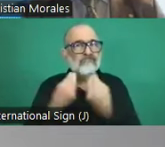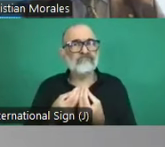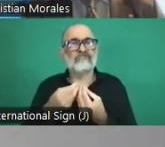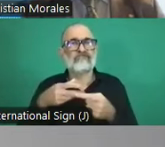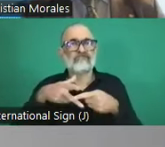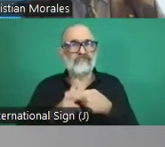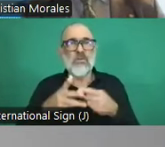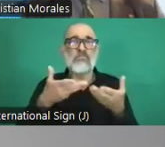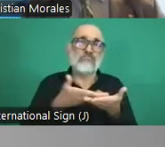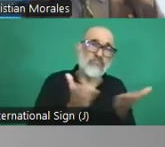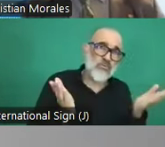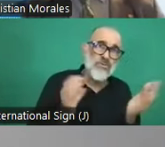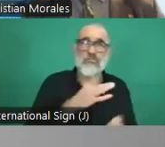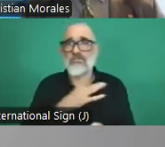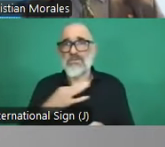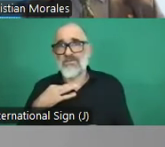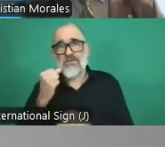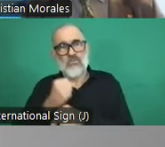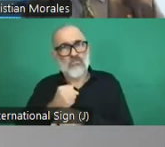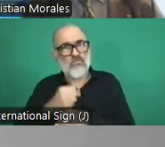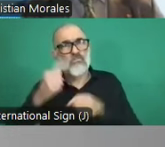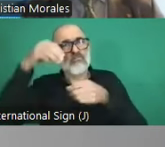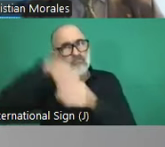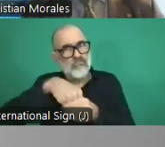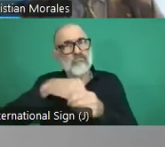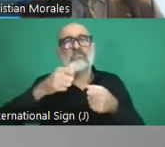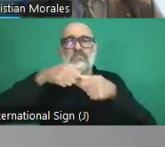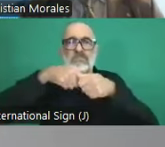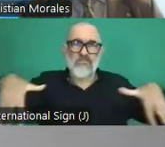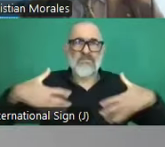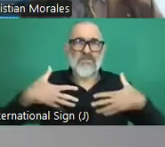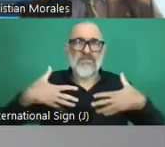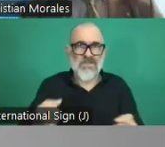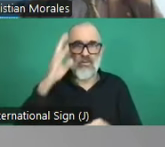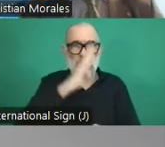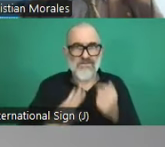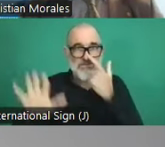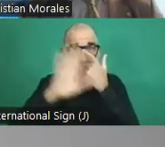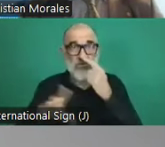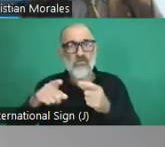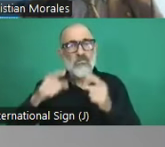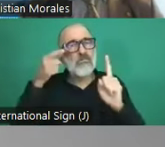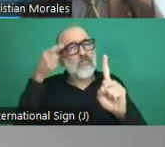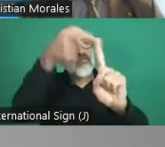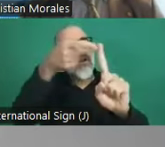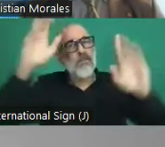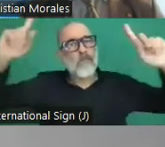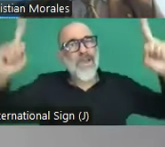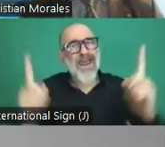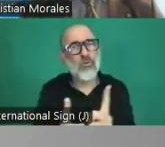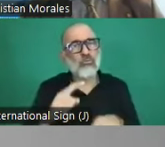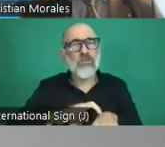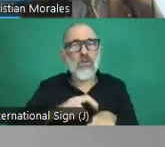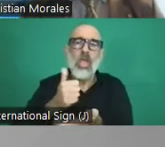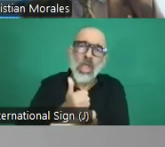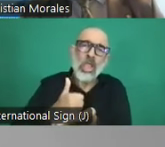Brazilian healthcare system. The program's goal is to reduce waiting times for the Brazilian population to access